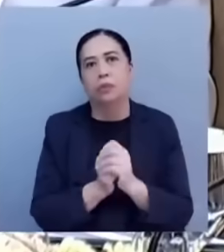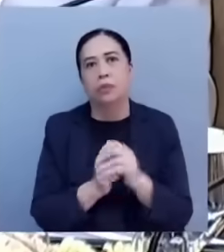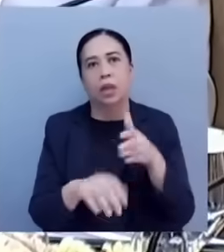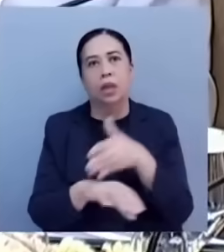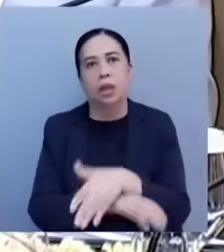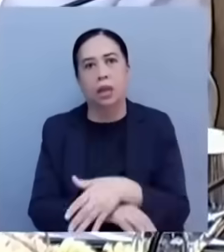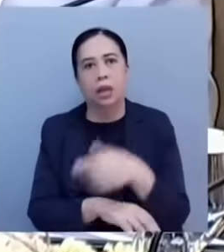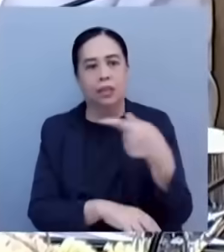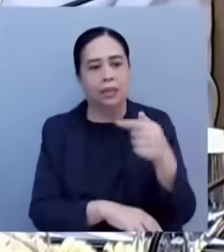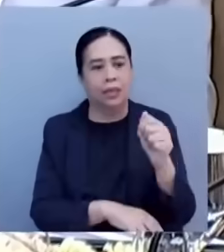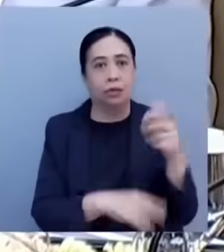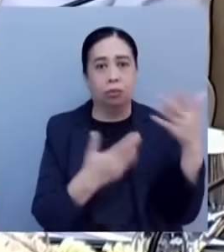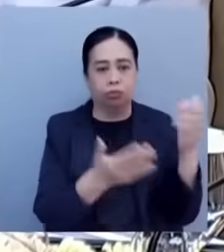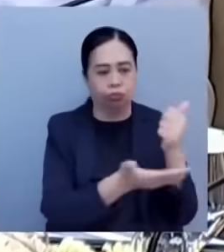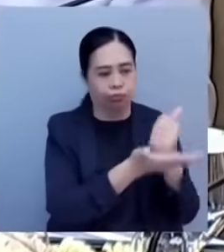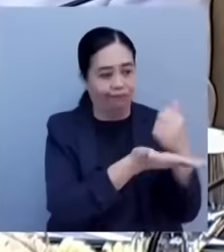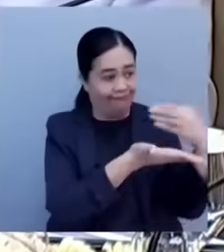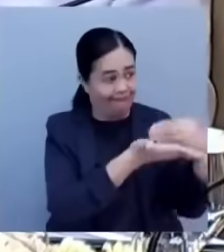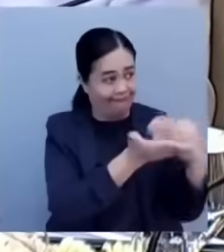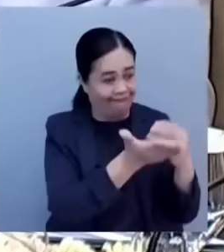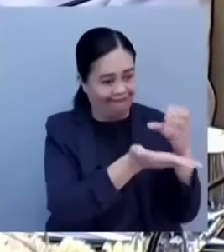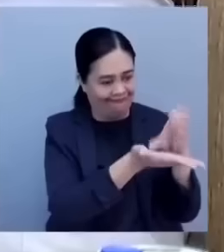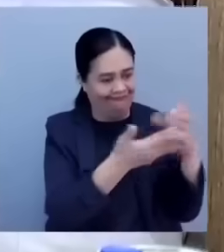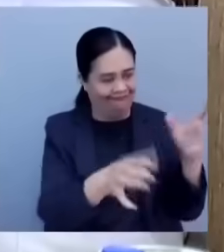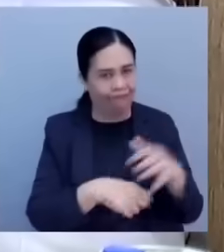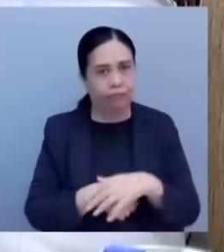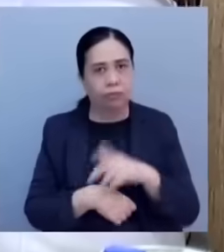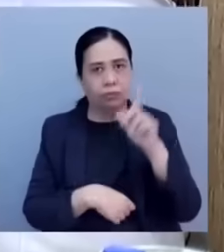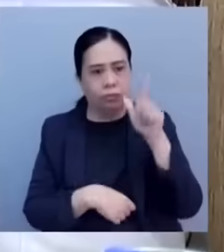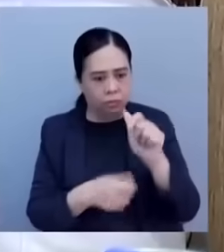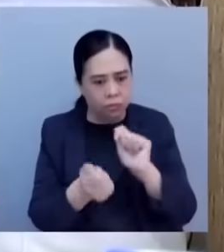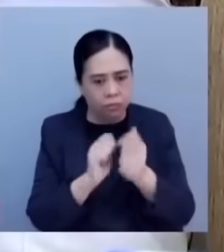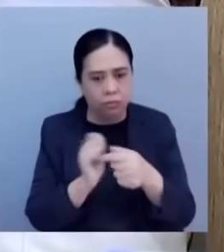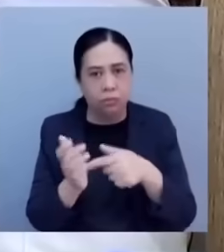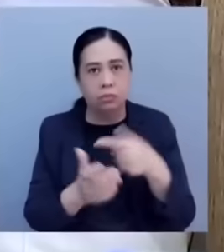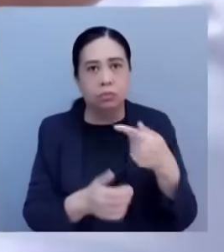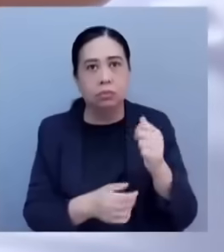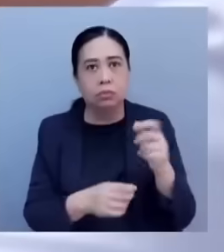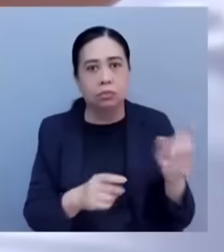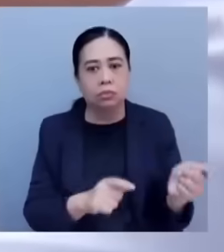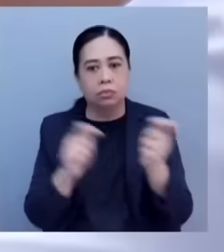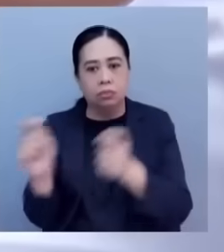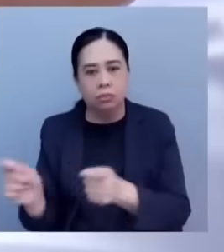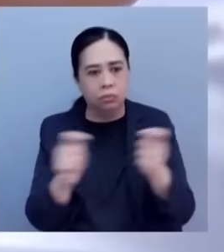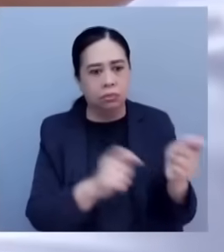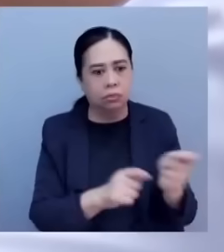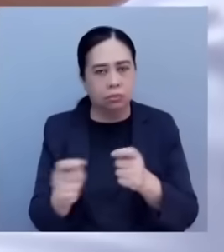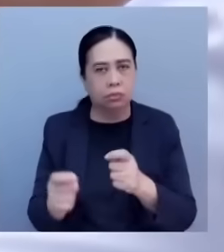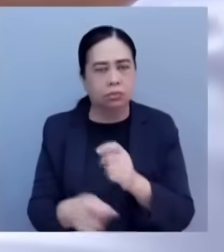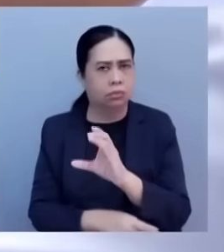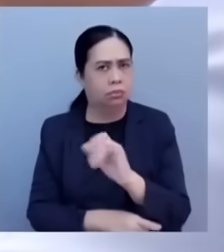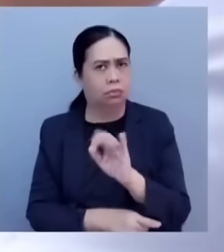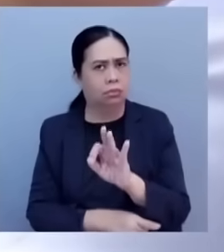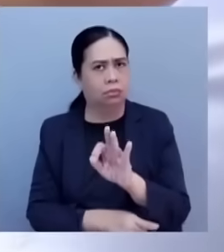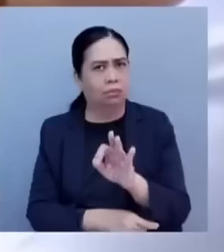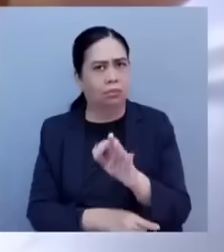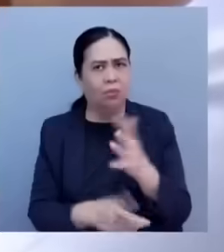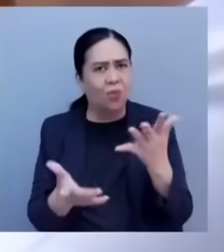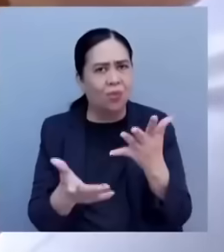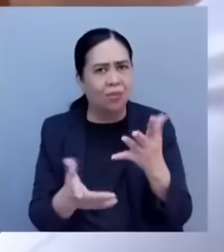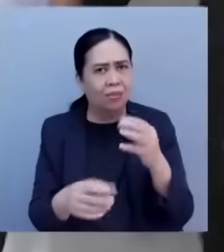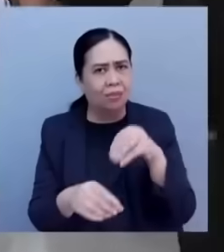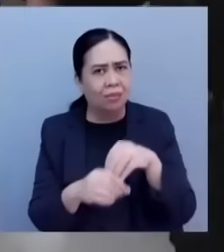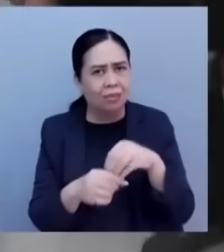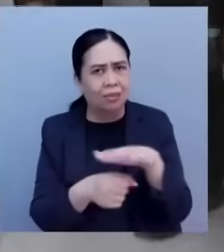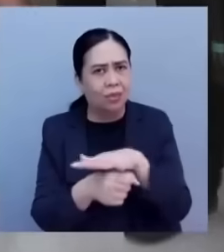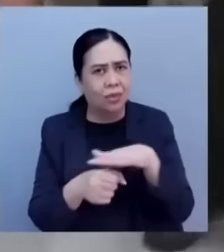post-GAA transfer of funds in this way to a confidential fund which is not covered by the same level